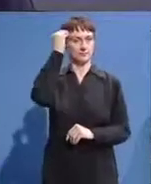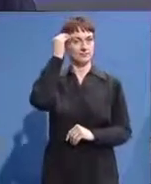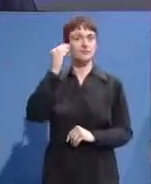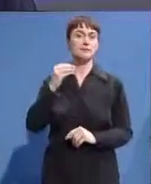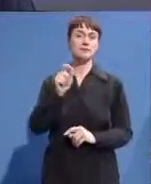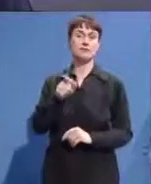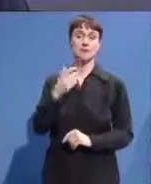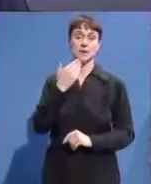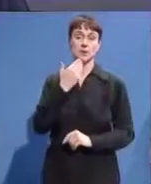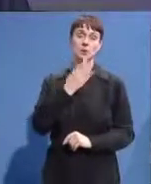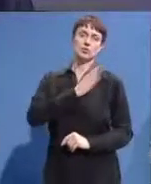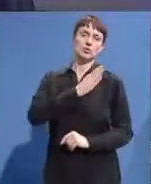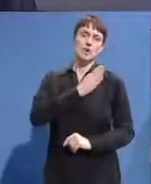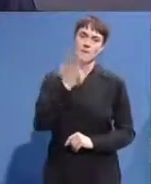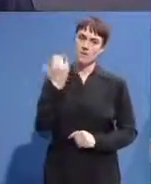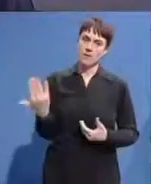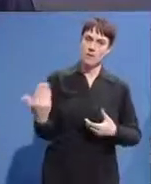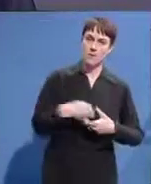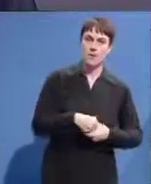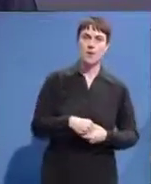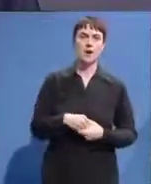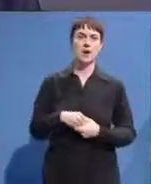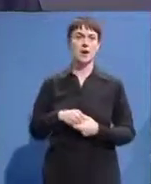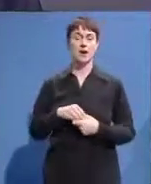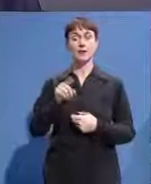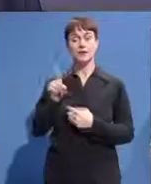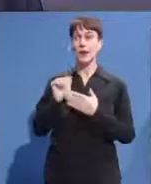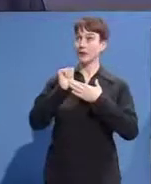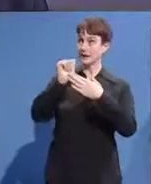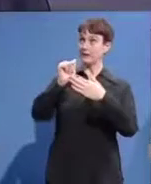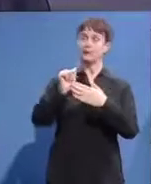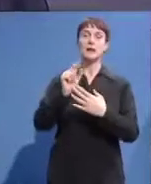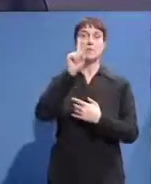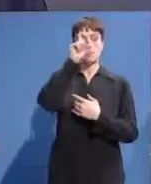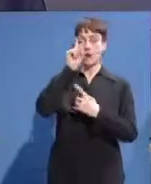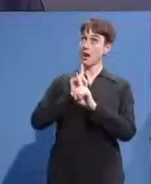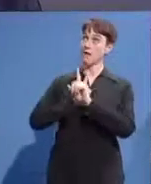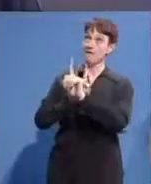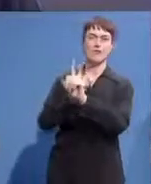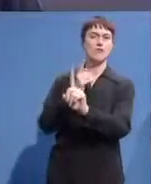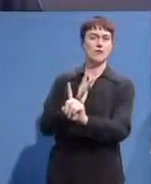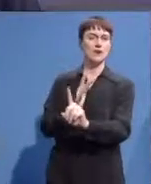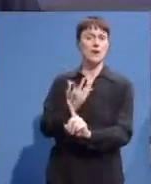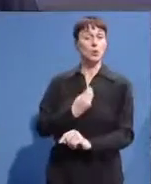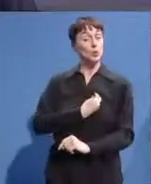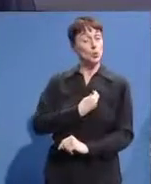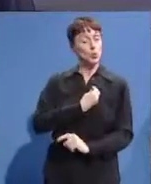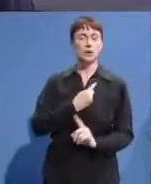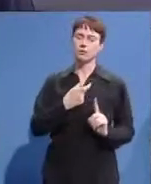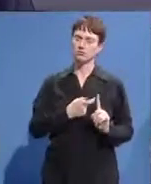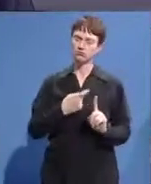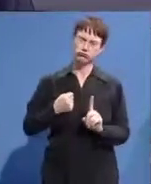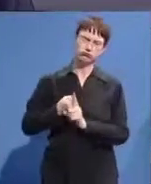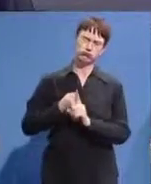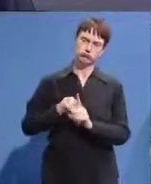that stood with him, to remember the leaders that led him. Nelson stood and fought for the truth from a young age. This is a principle he